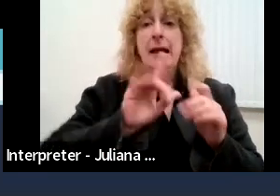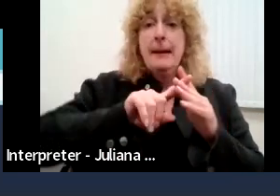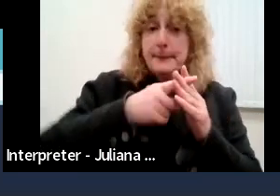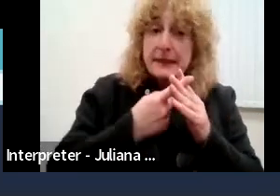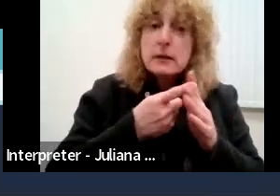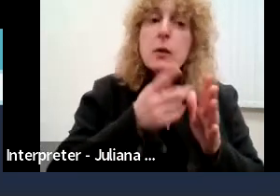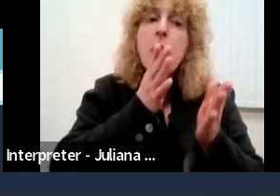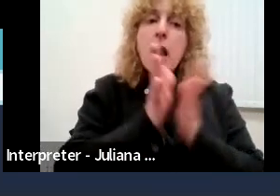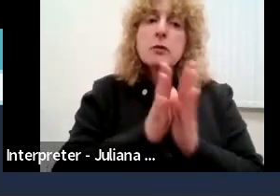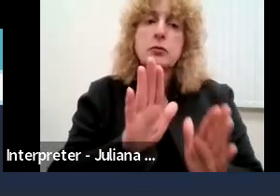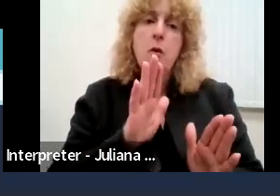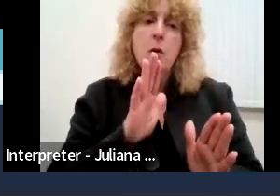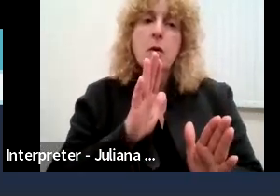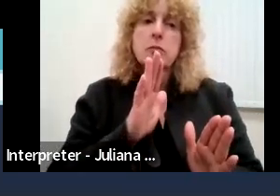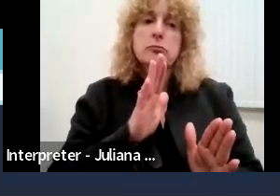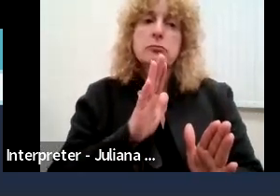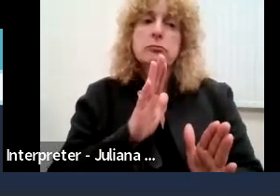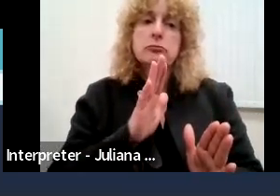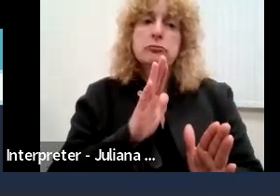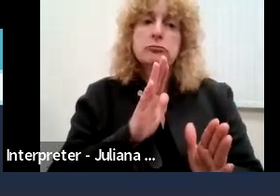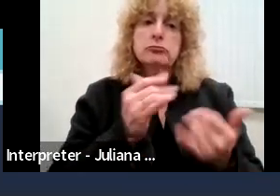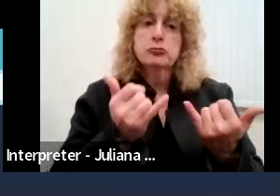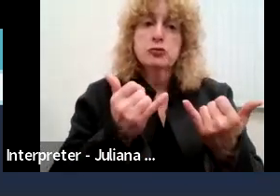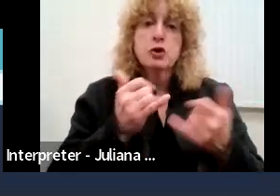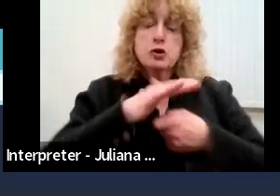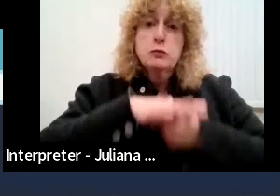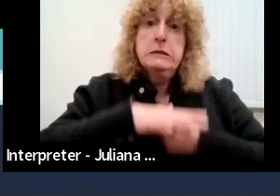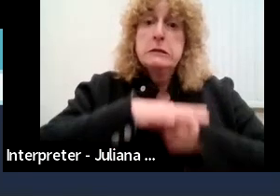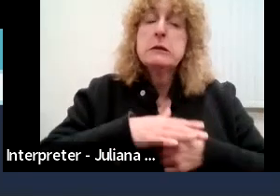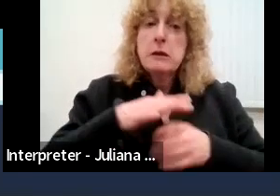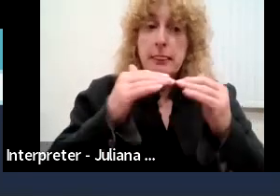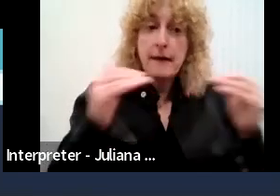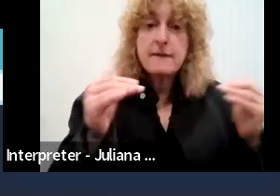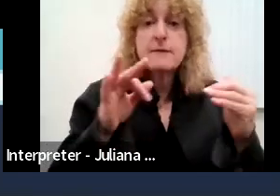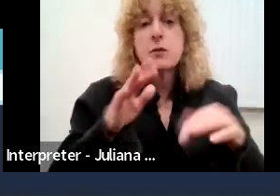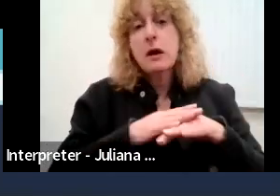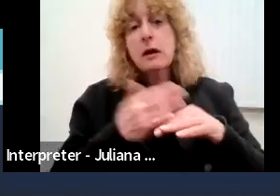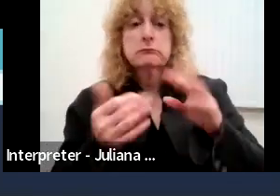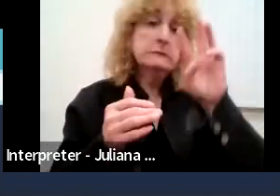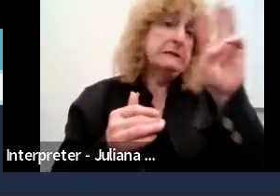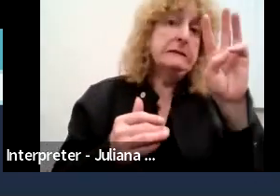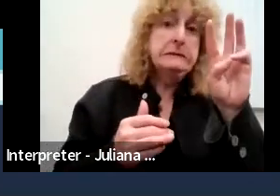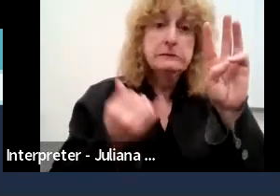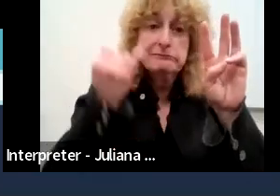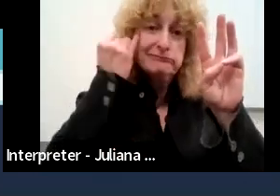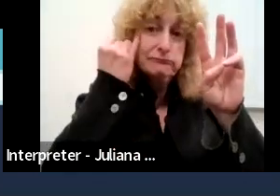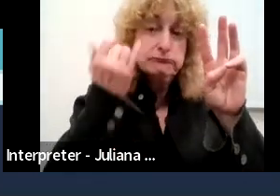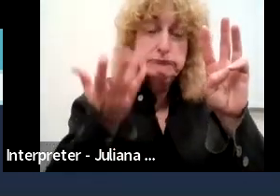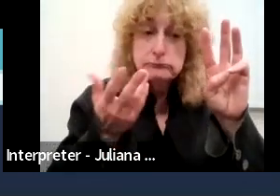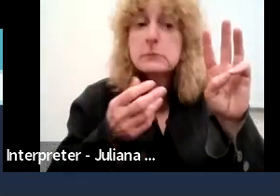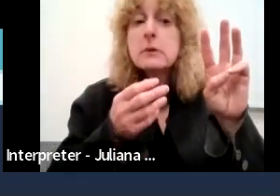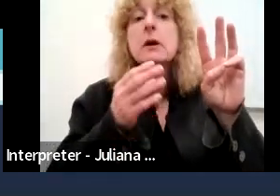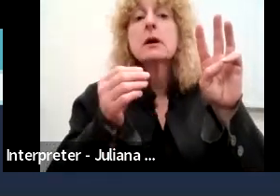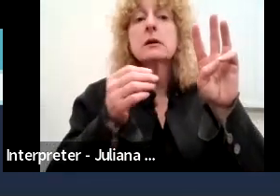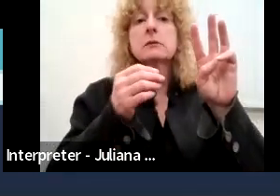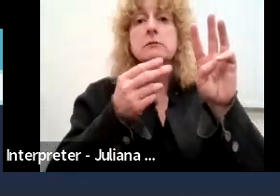your ask you to rate your current distress level. So if you were at a 6, and then the meter